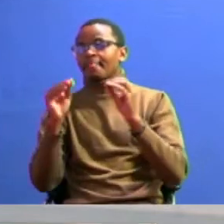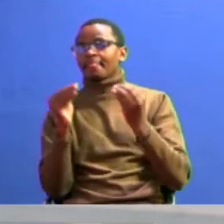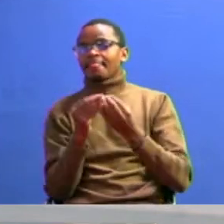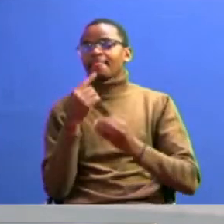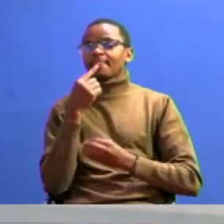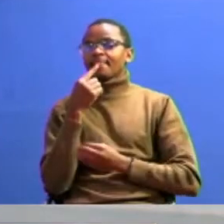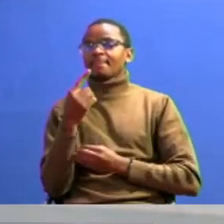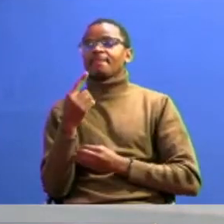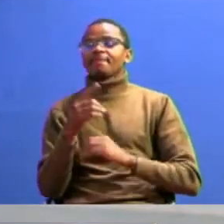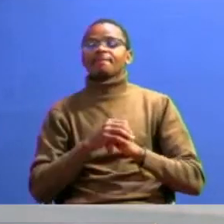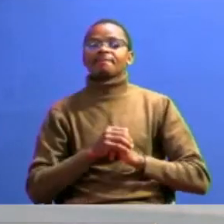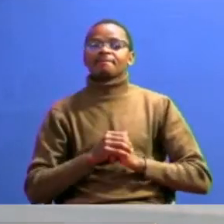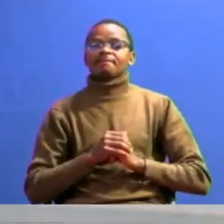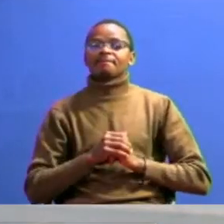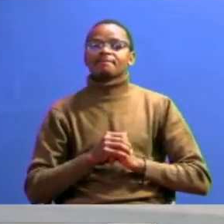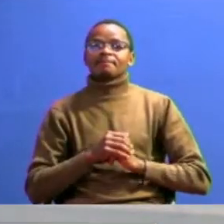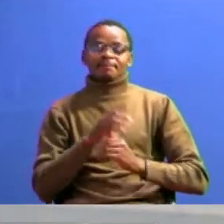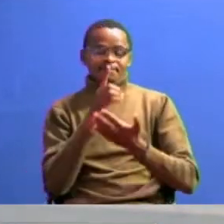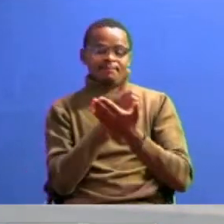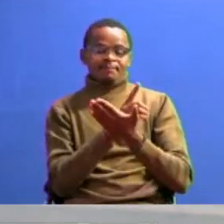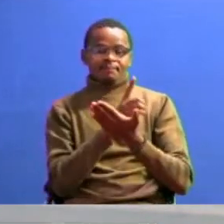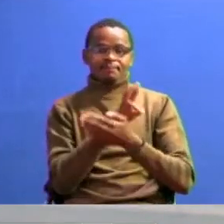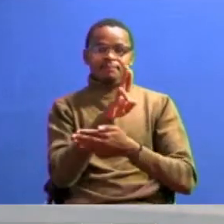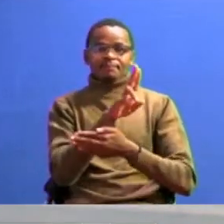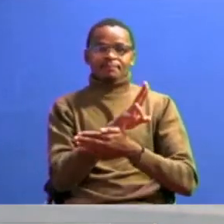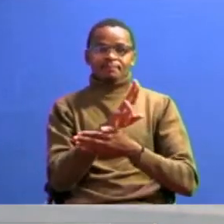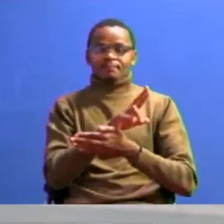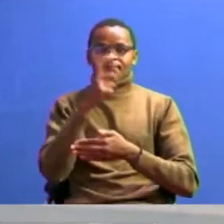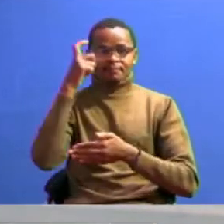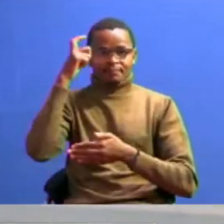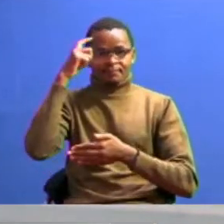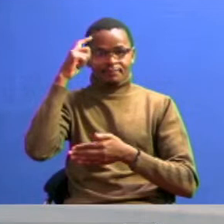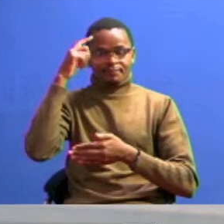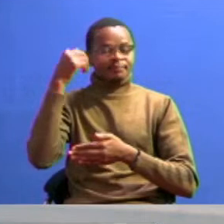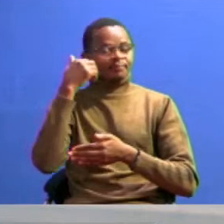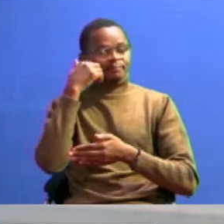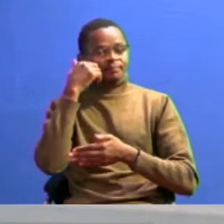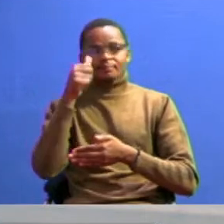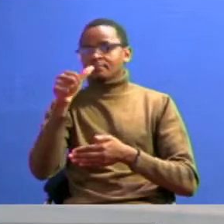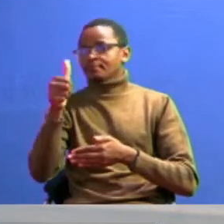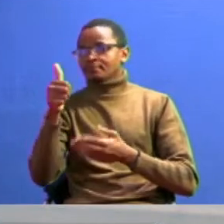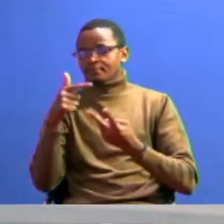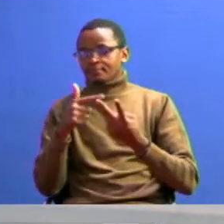say drug addiction is mental illness. Some say